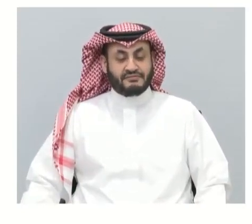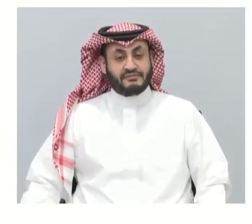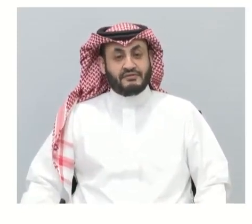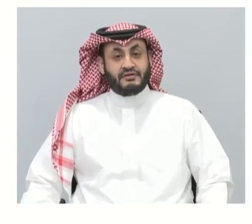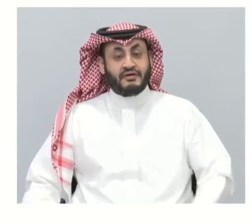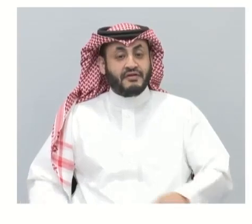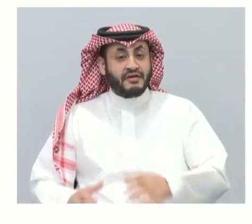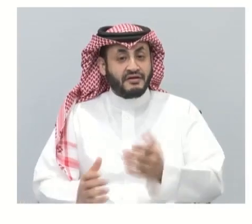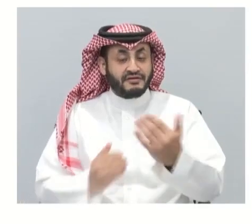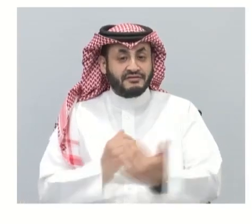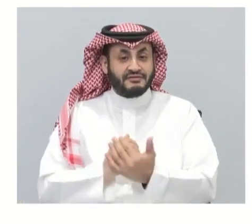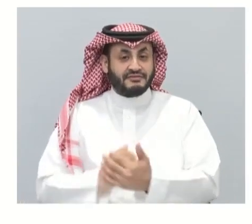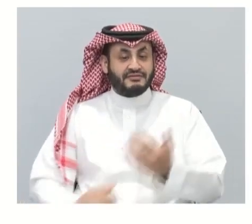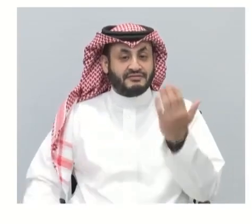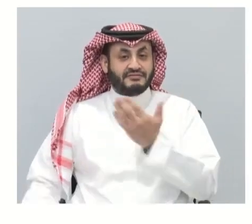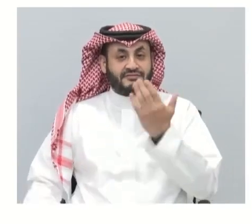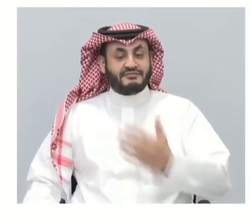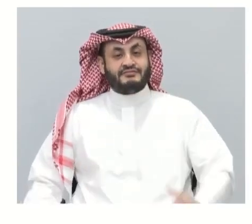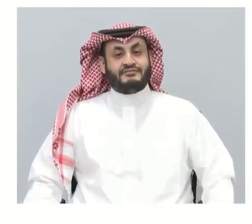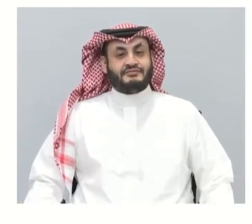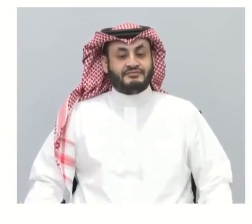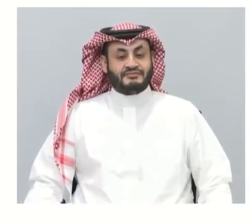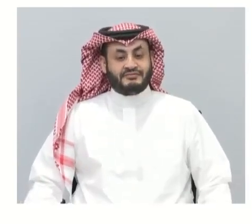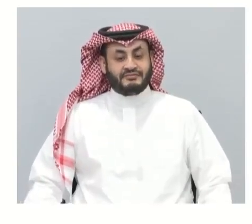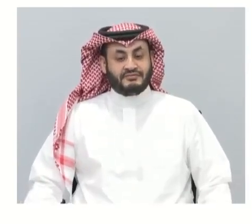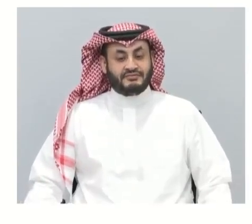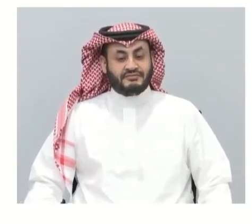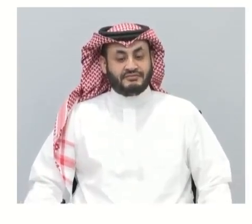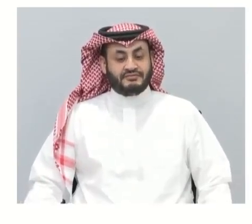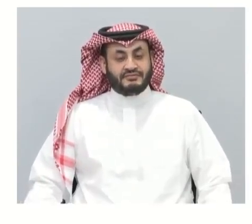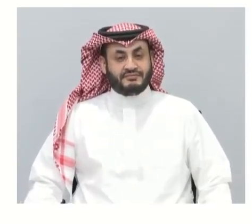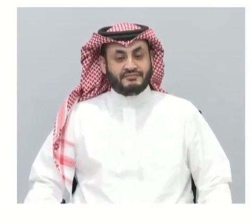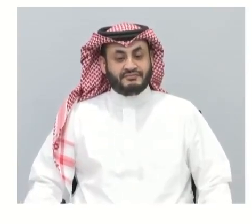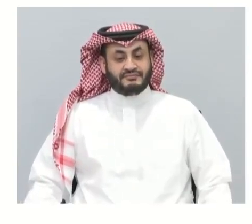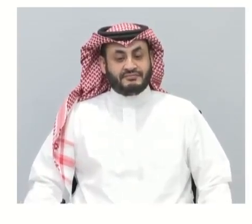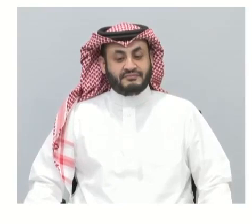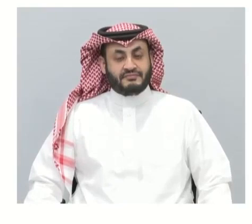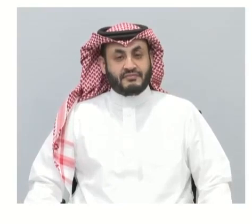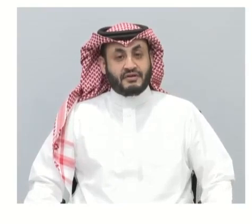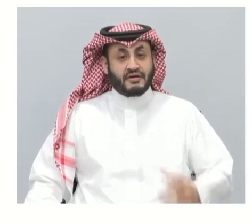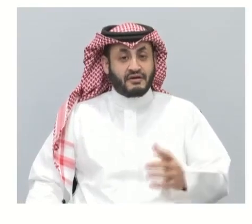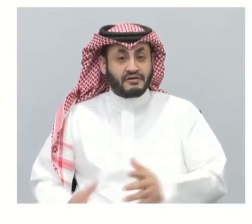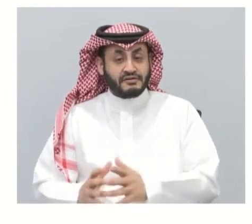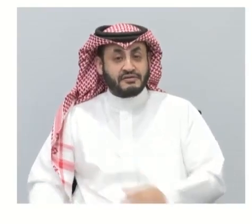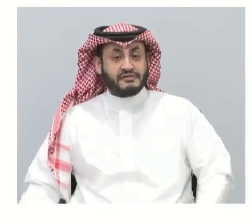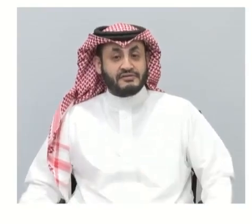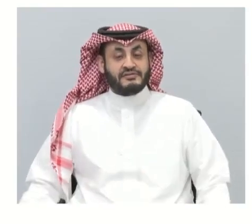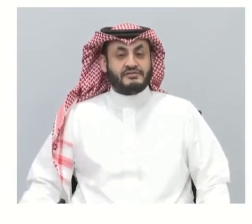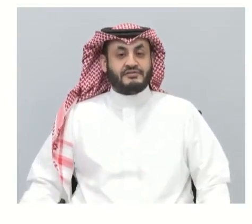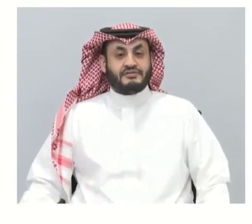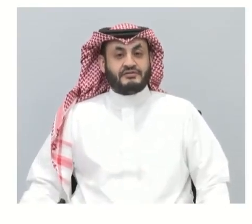Also, I have made 3 job interviews. Also, I have been working in